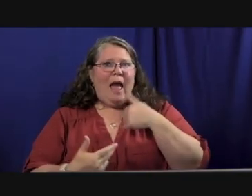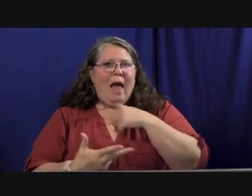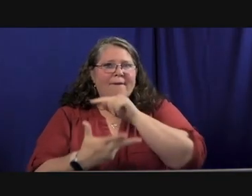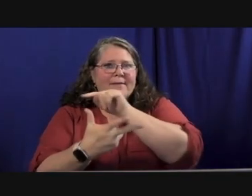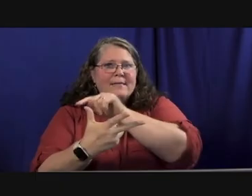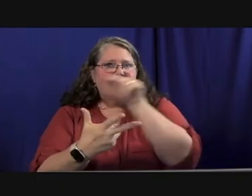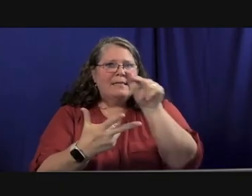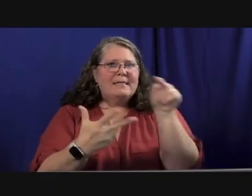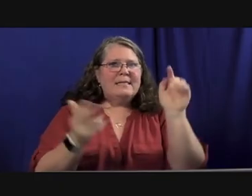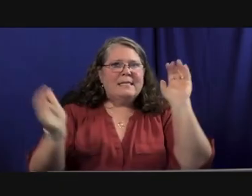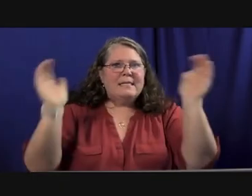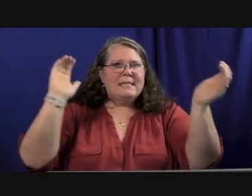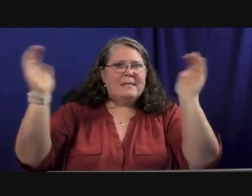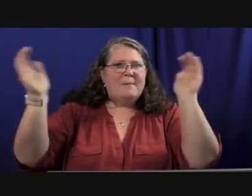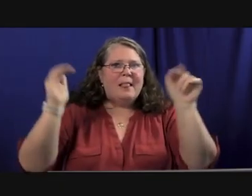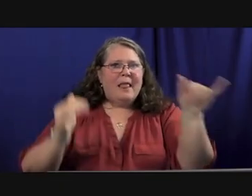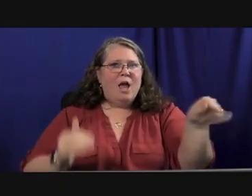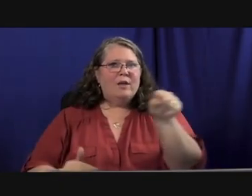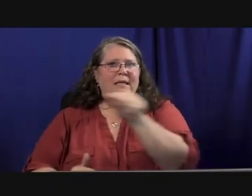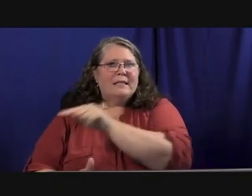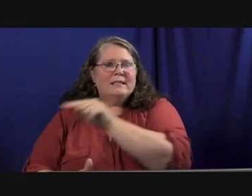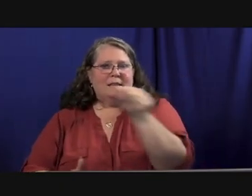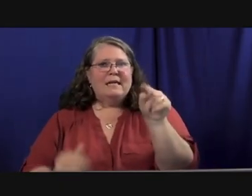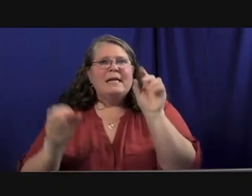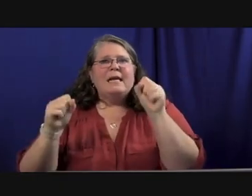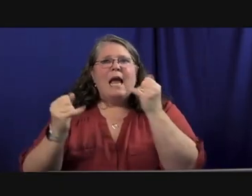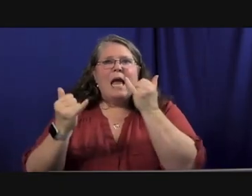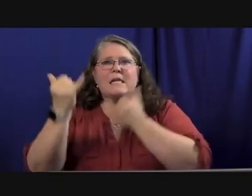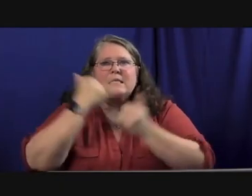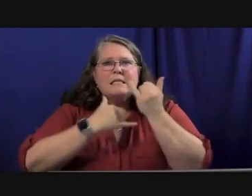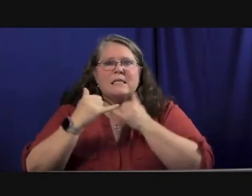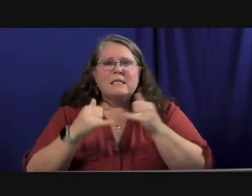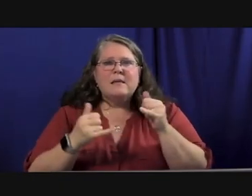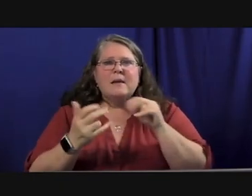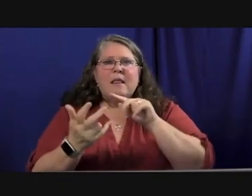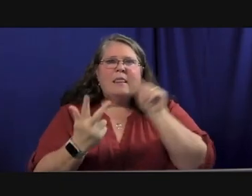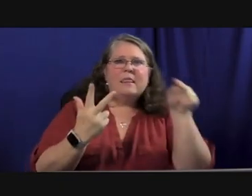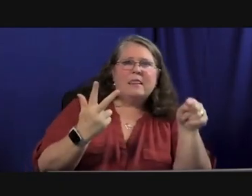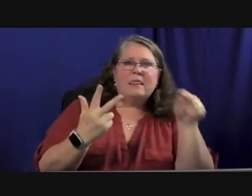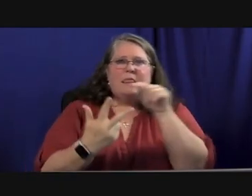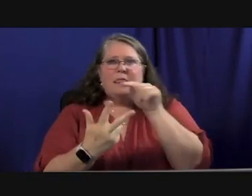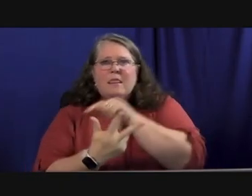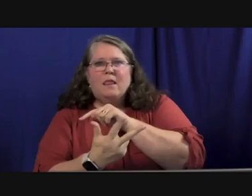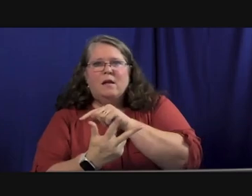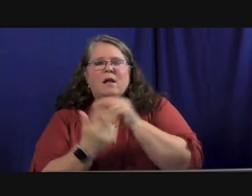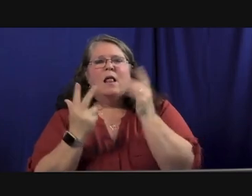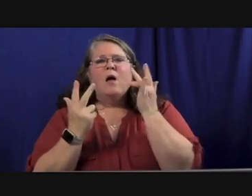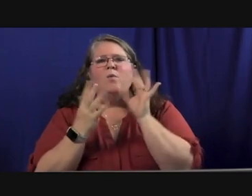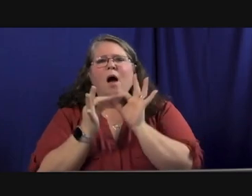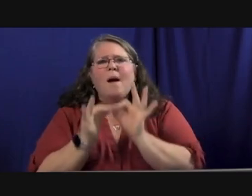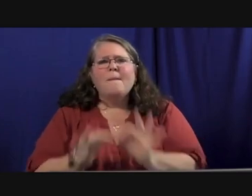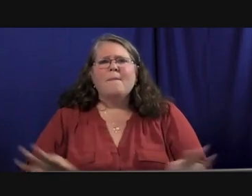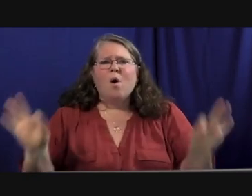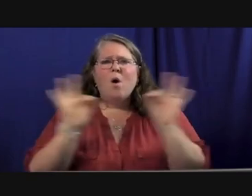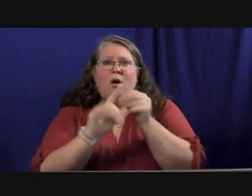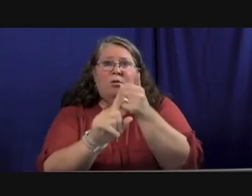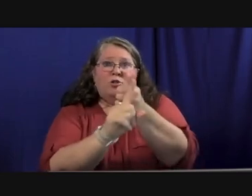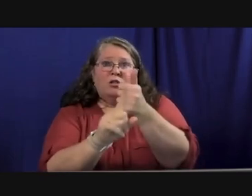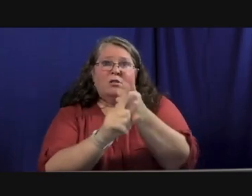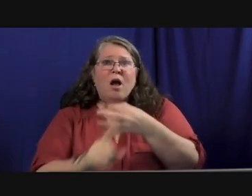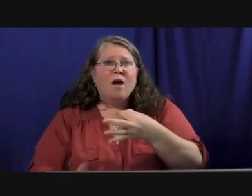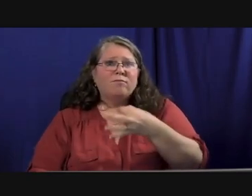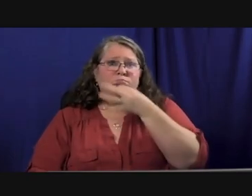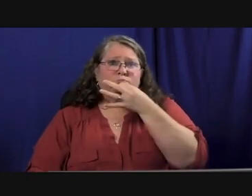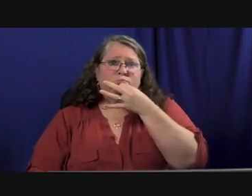errors have similarities. Remember that. And they can be mistaken for one another.